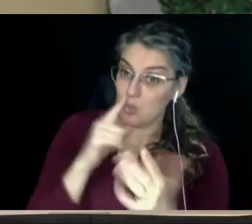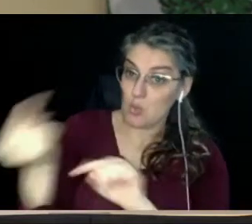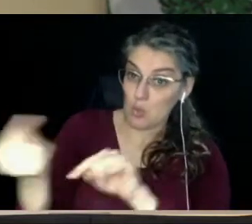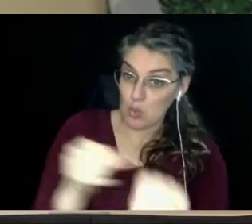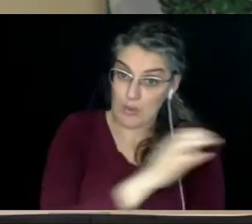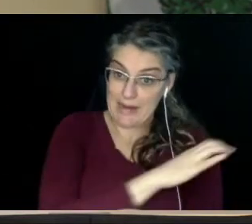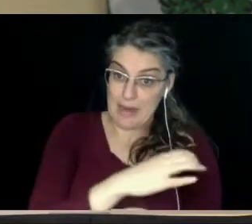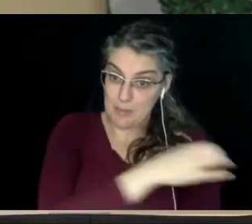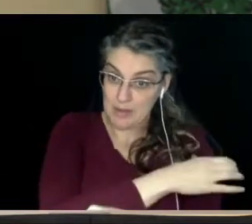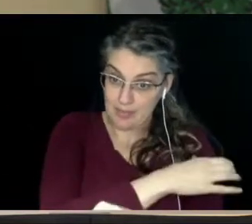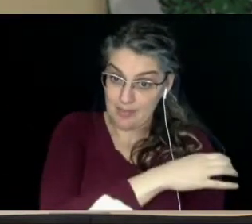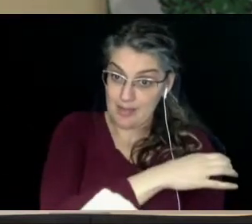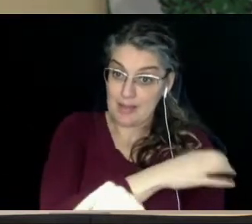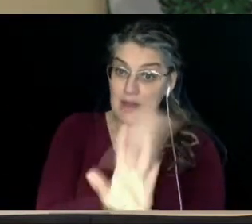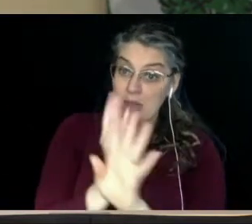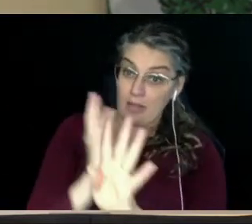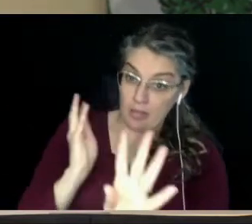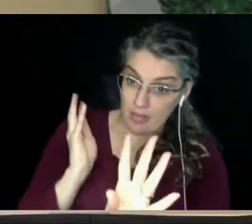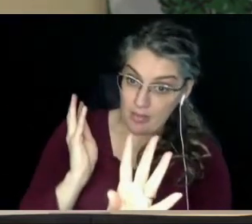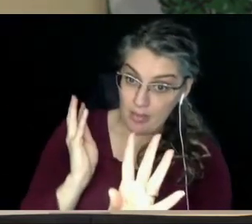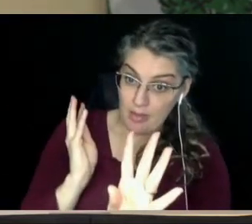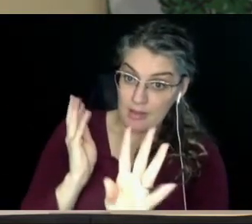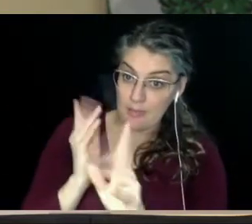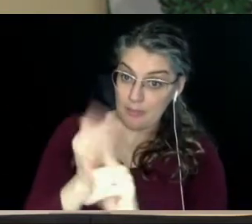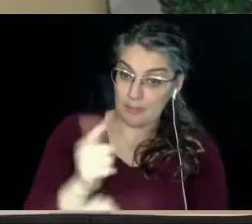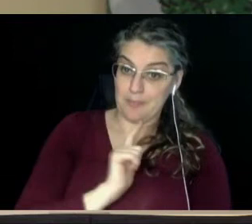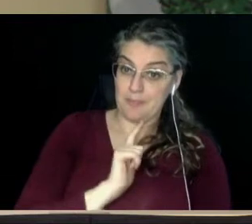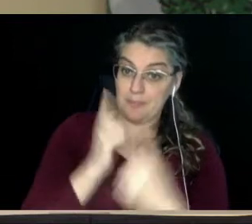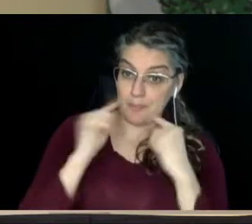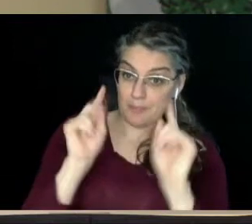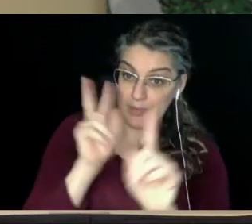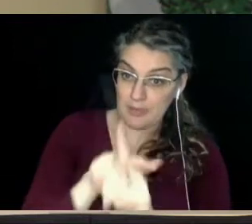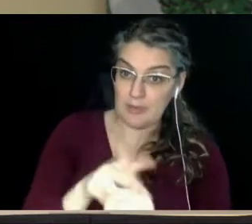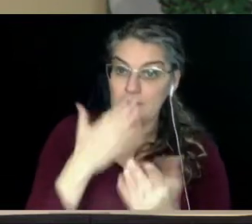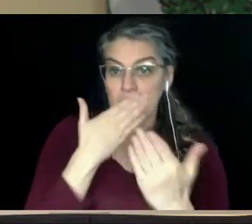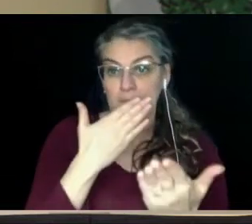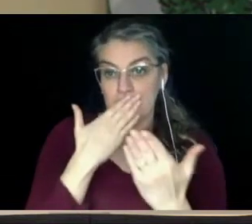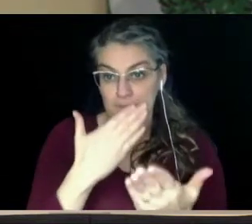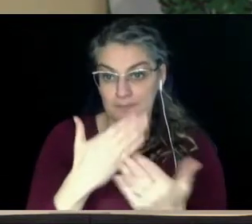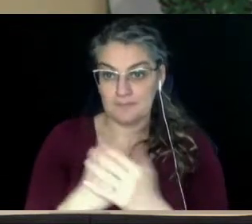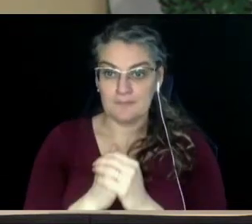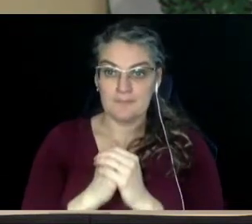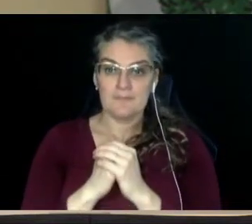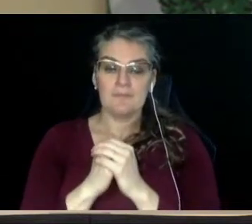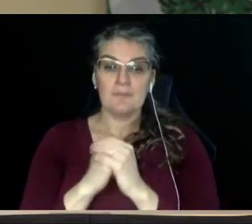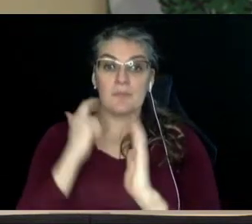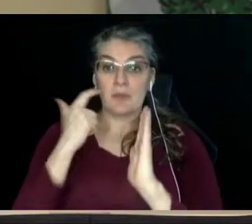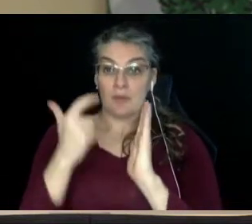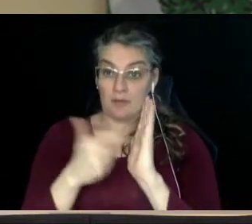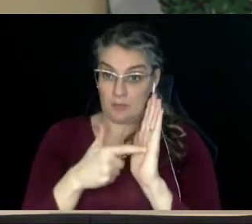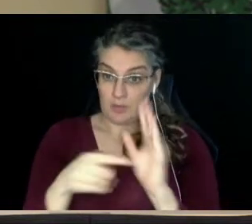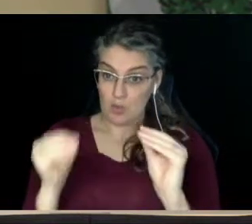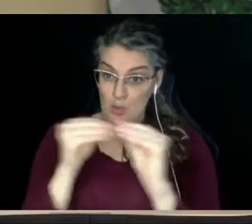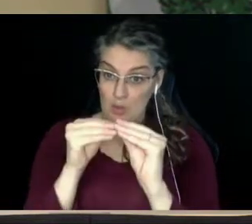waiting for your turn. And as we see more cases of COVID-19 and the concerning variants across